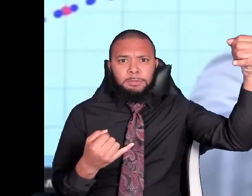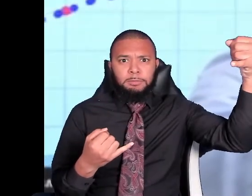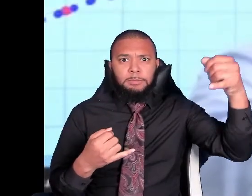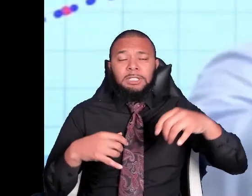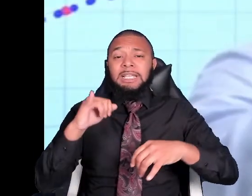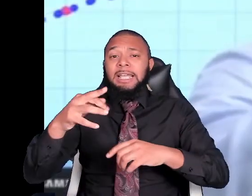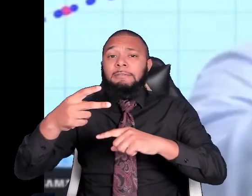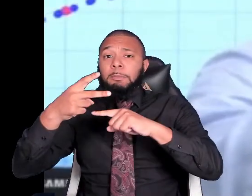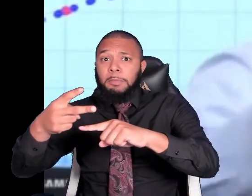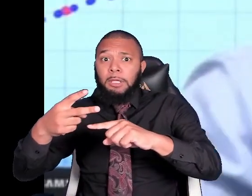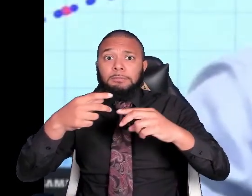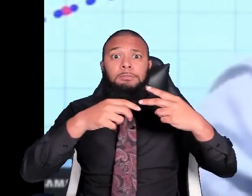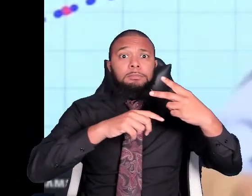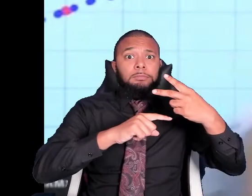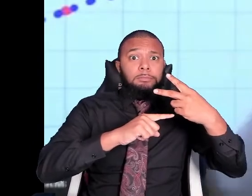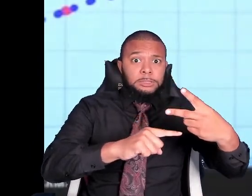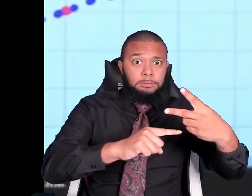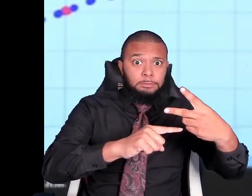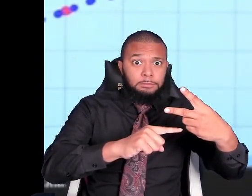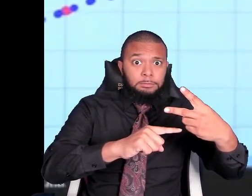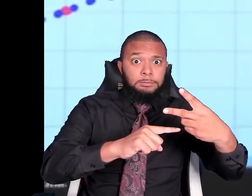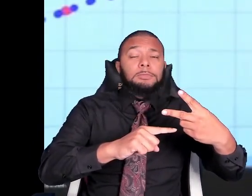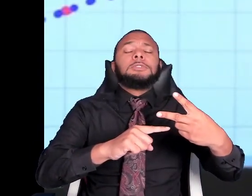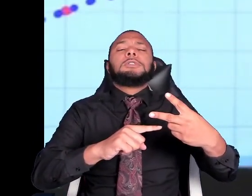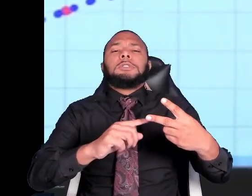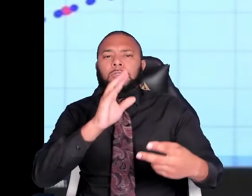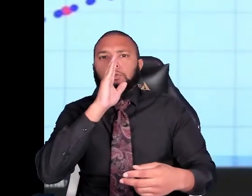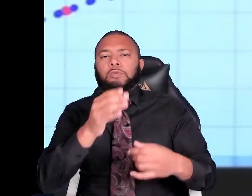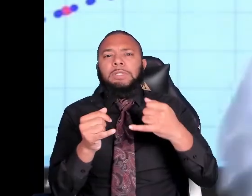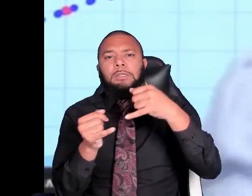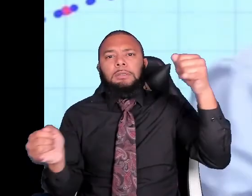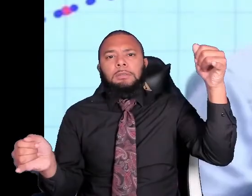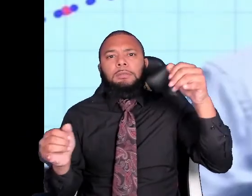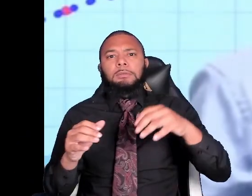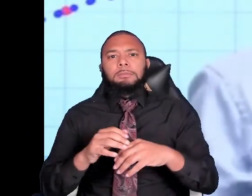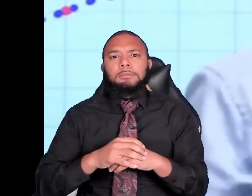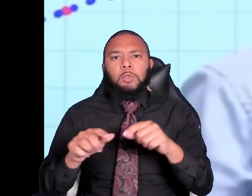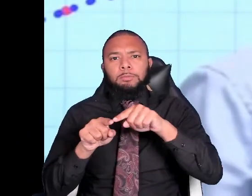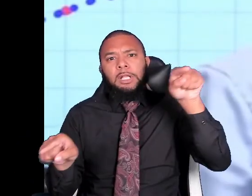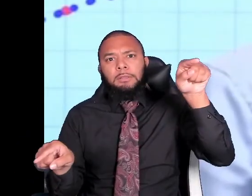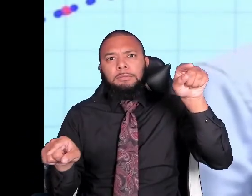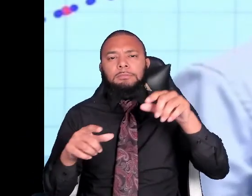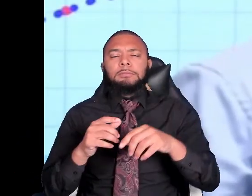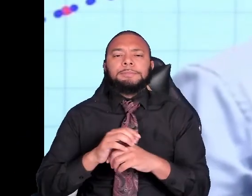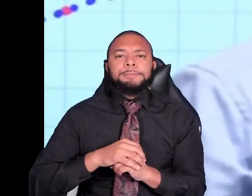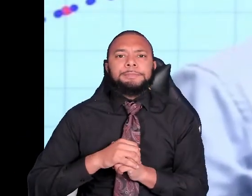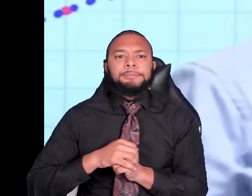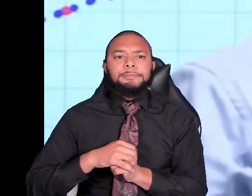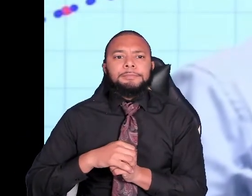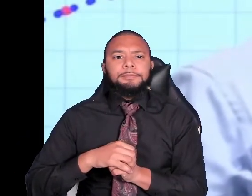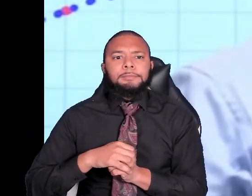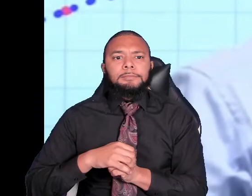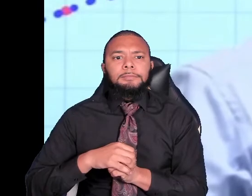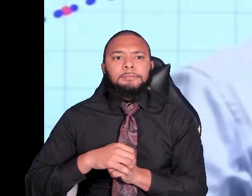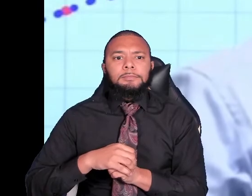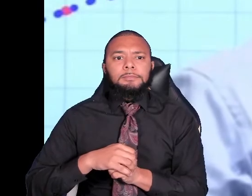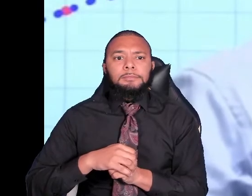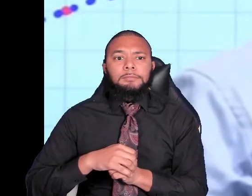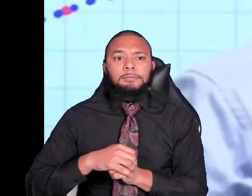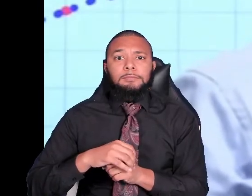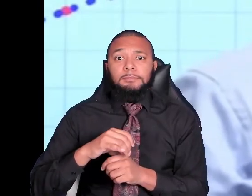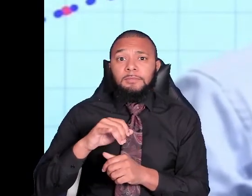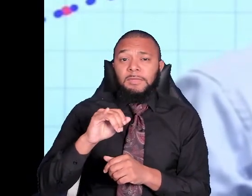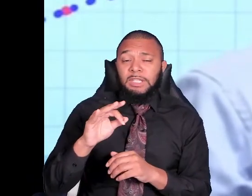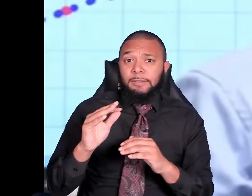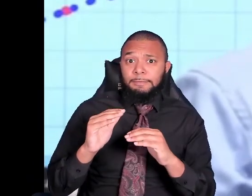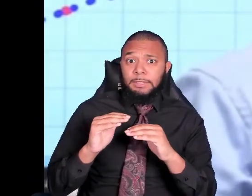greater than or equal to, use a straight line, solid line. If it is